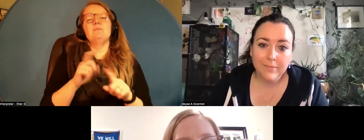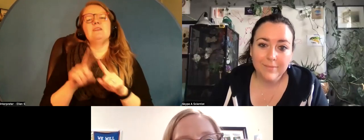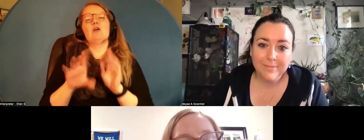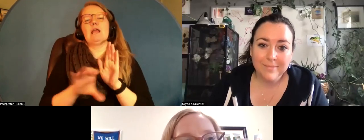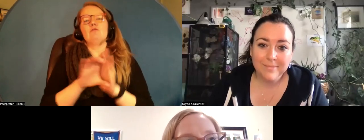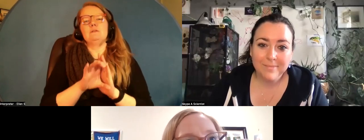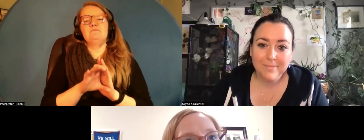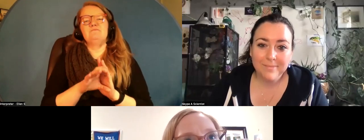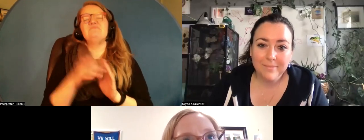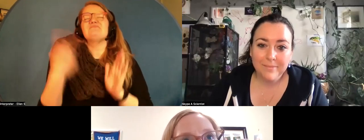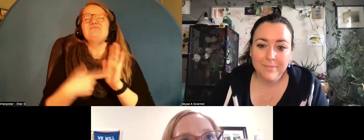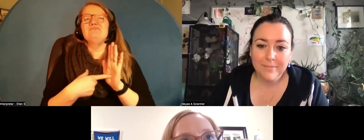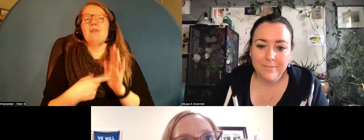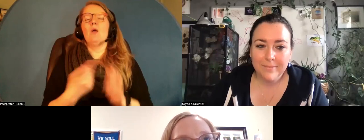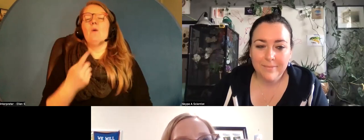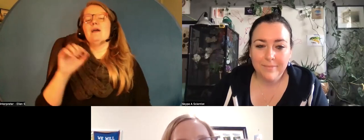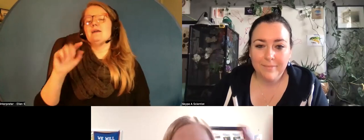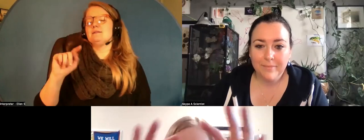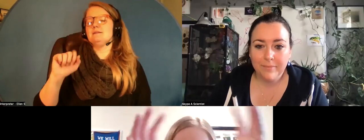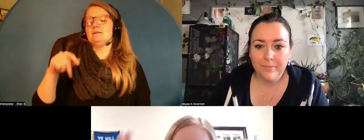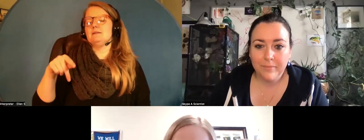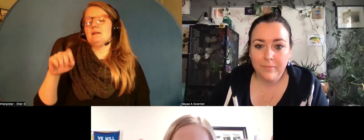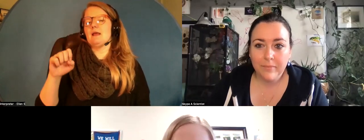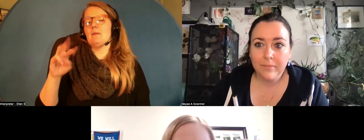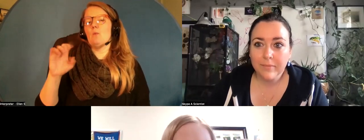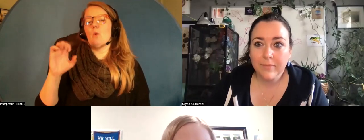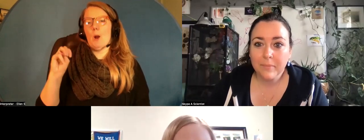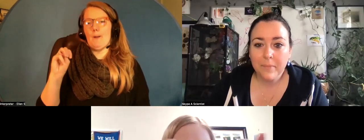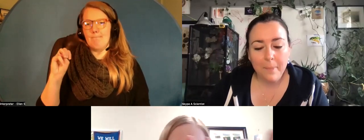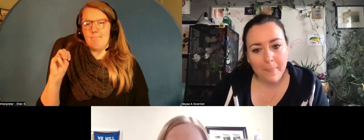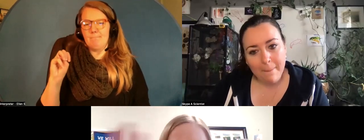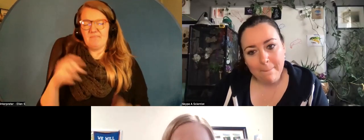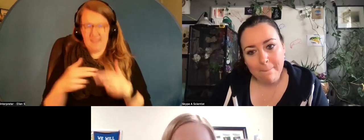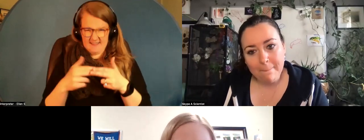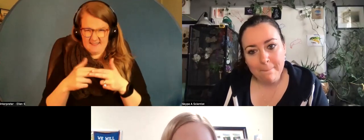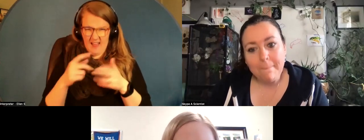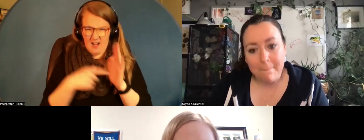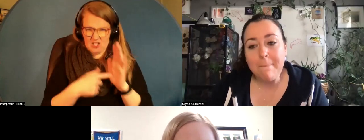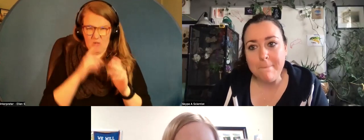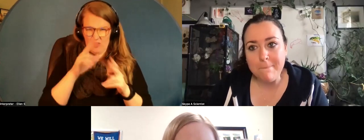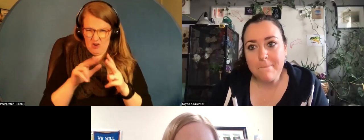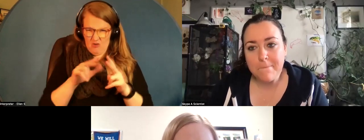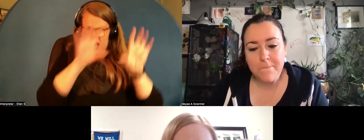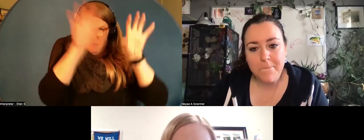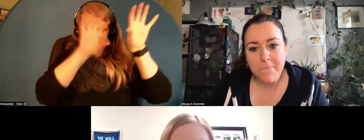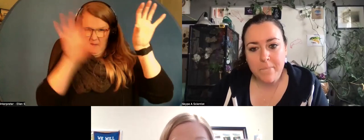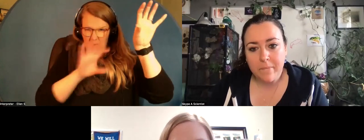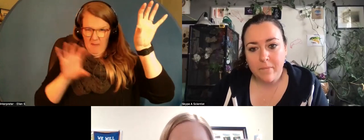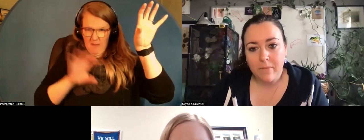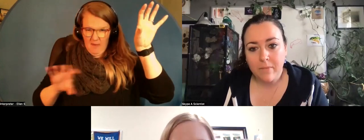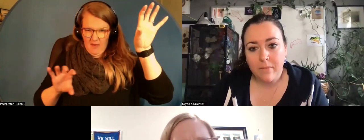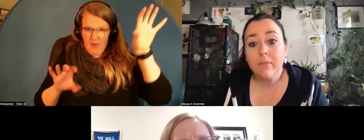one tapeworm that slide that I showed with all of the gray pictures. That's